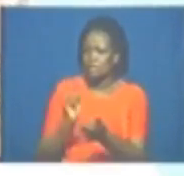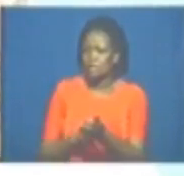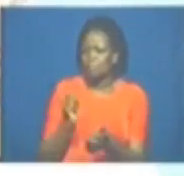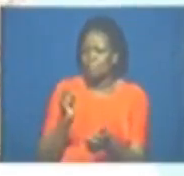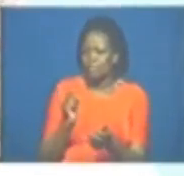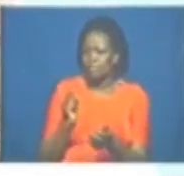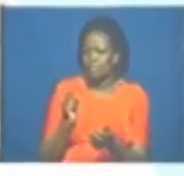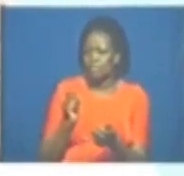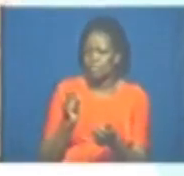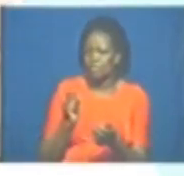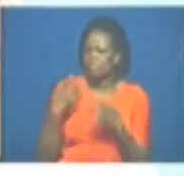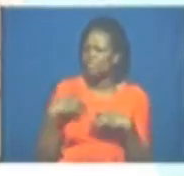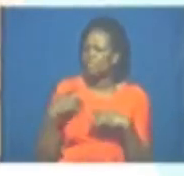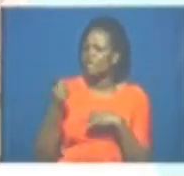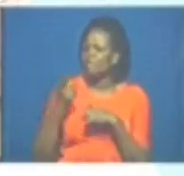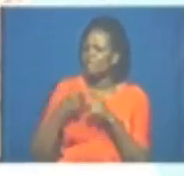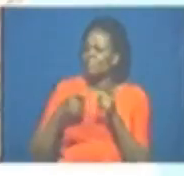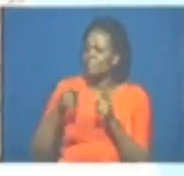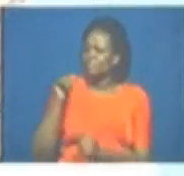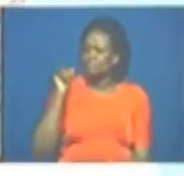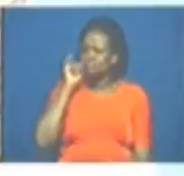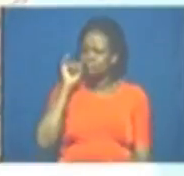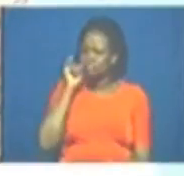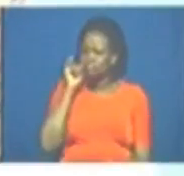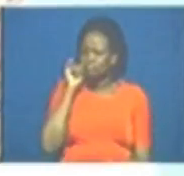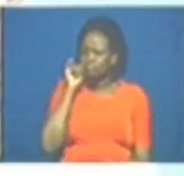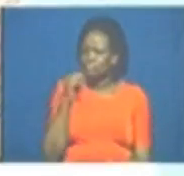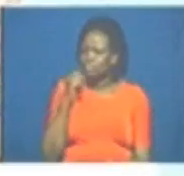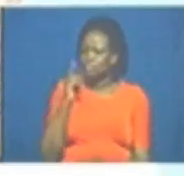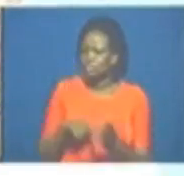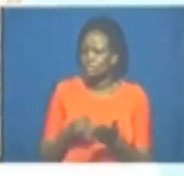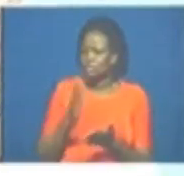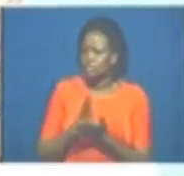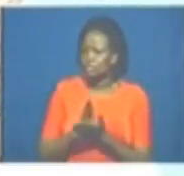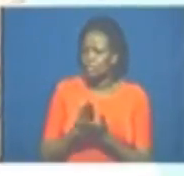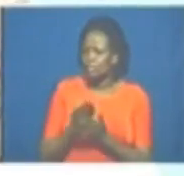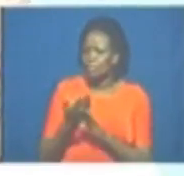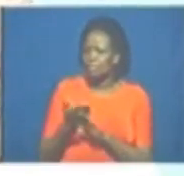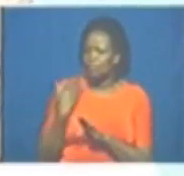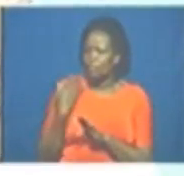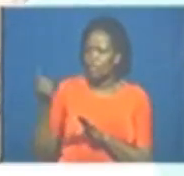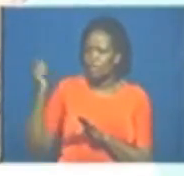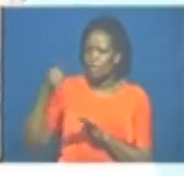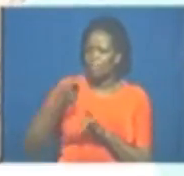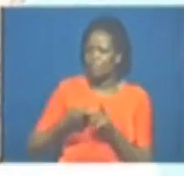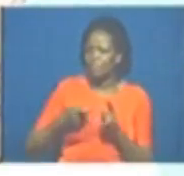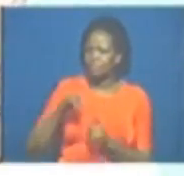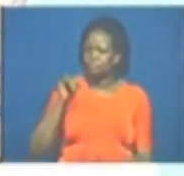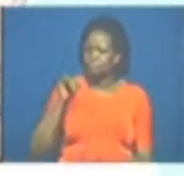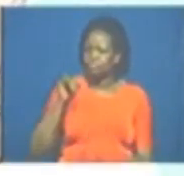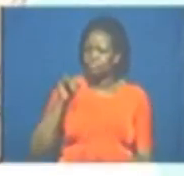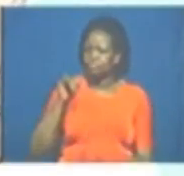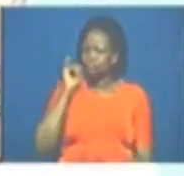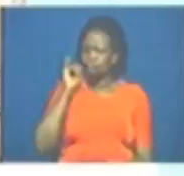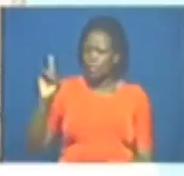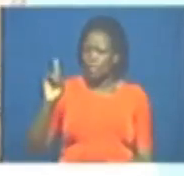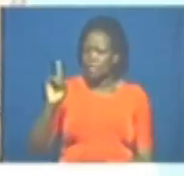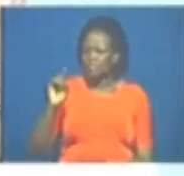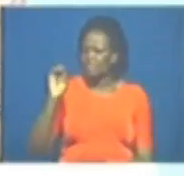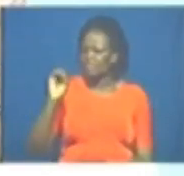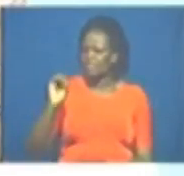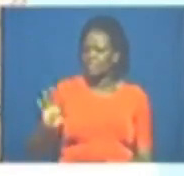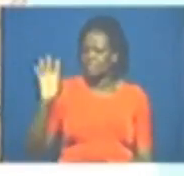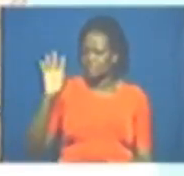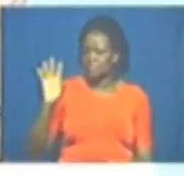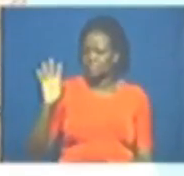you see, there's a former MP whom they were interviewing, and he was saying he used to come all the way from Isiolo to Nairobi. And you see, that's very expensive. For